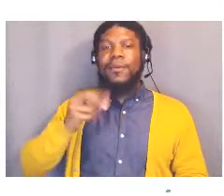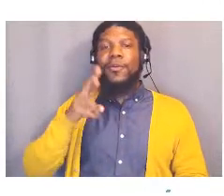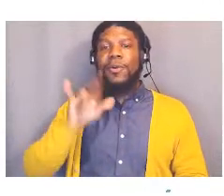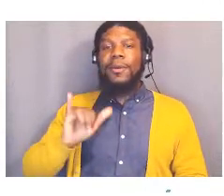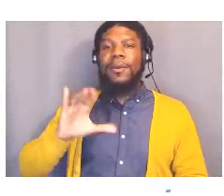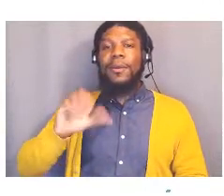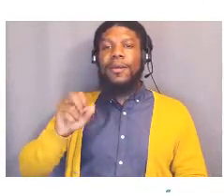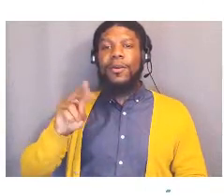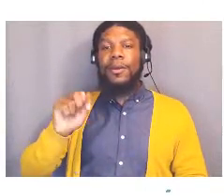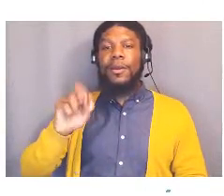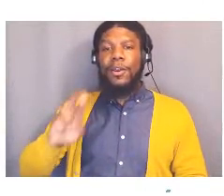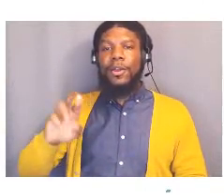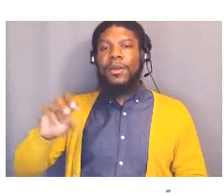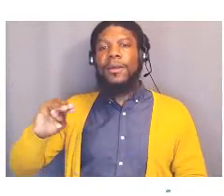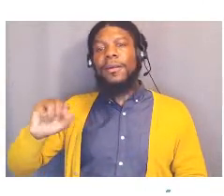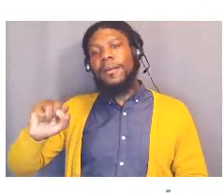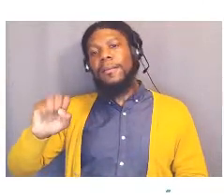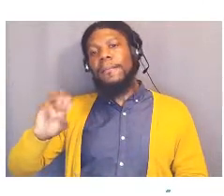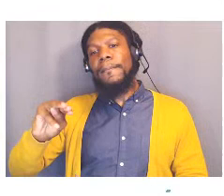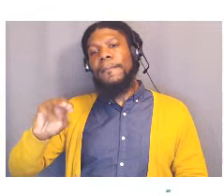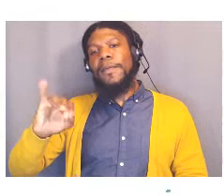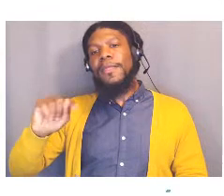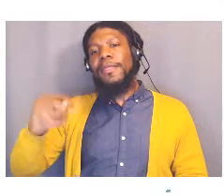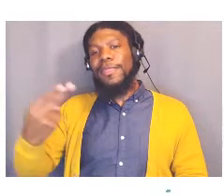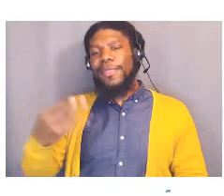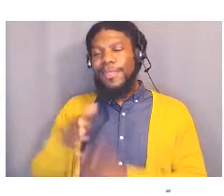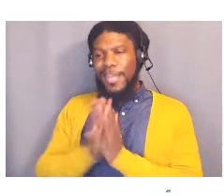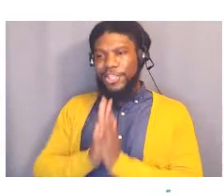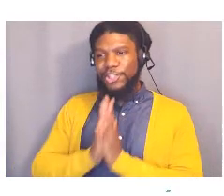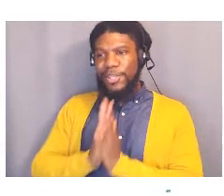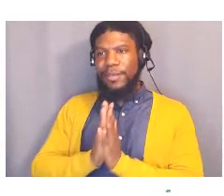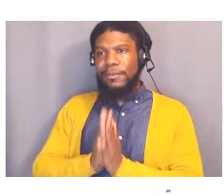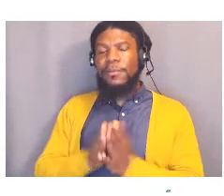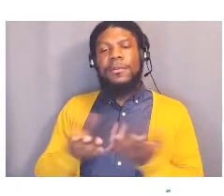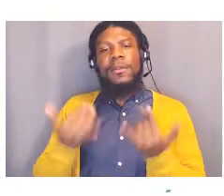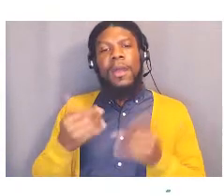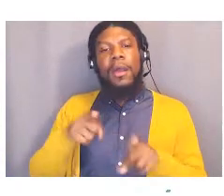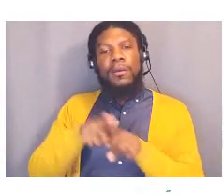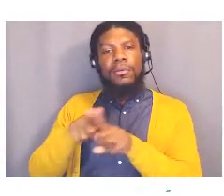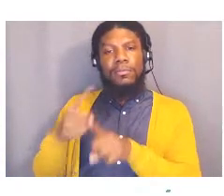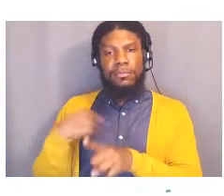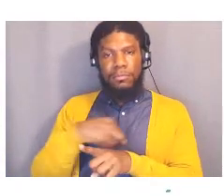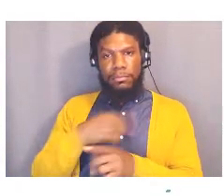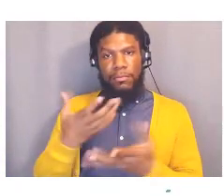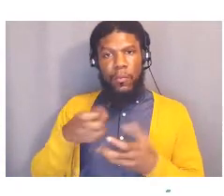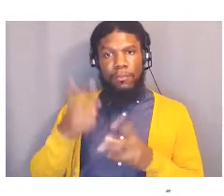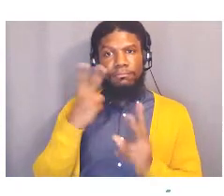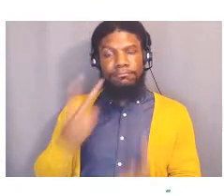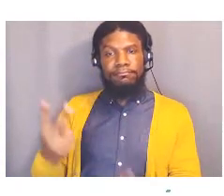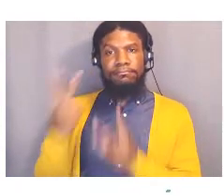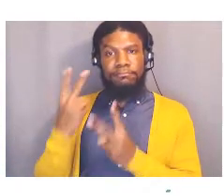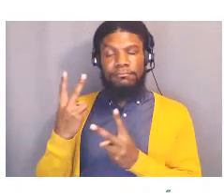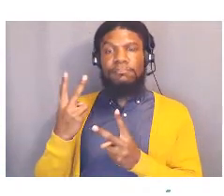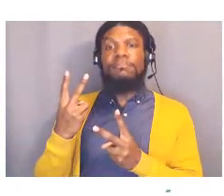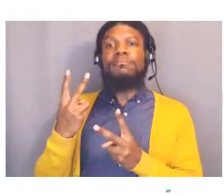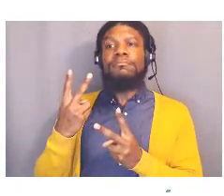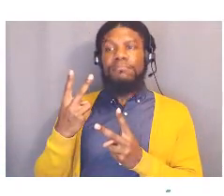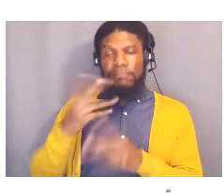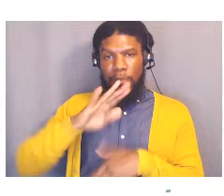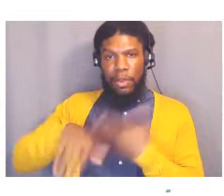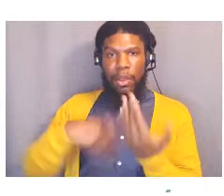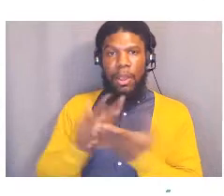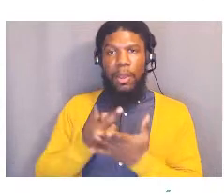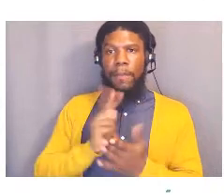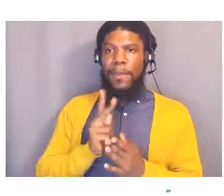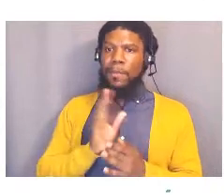Ashe, ashe, ashe, ashe. Let us remember those within our own families, our